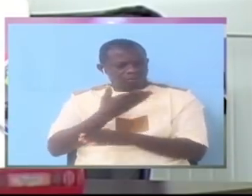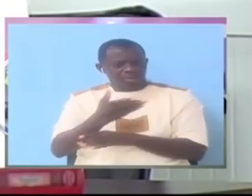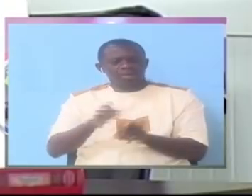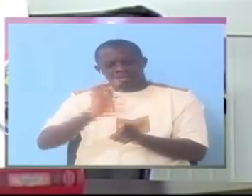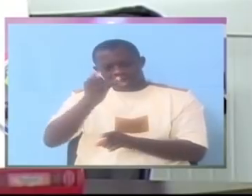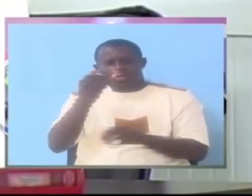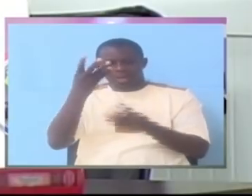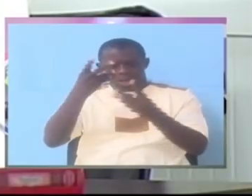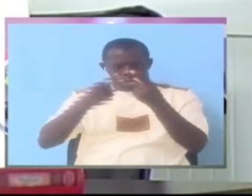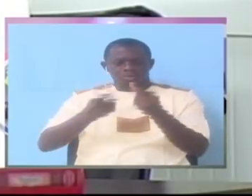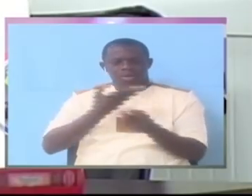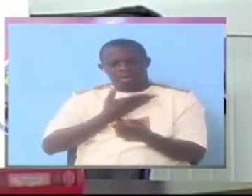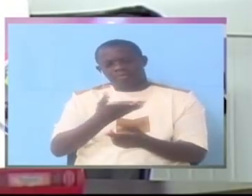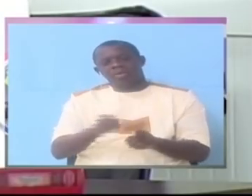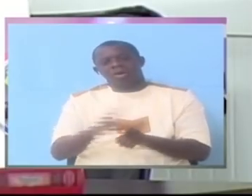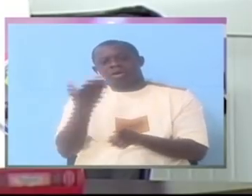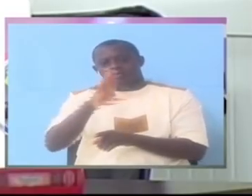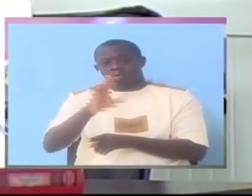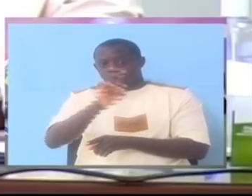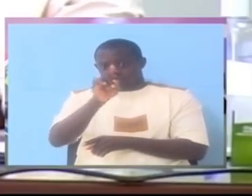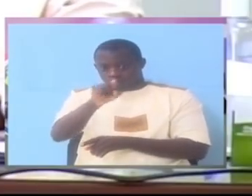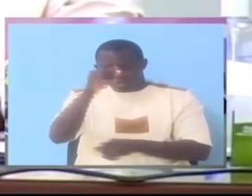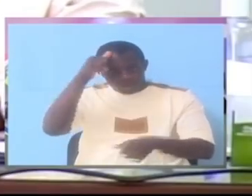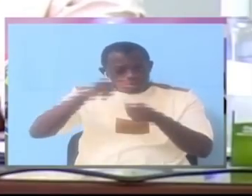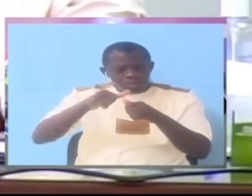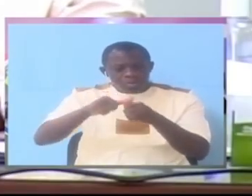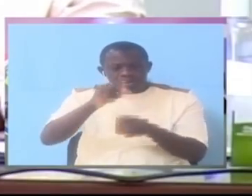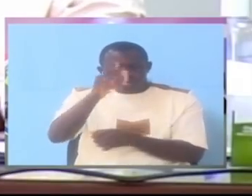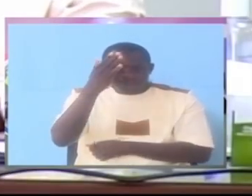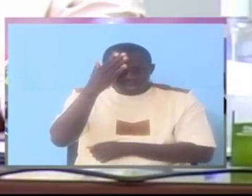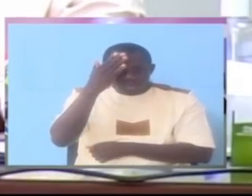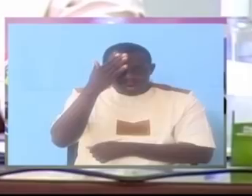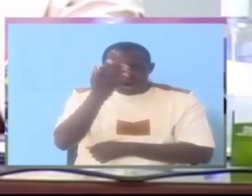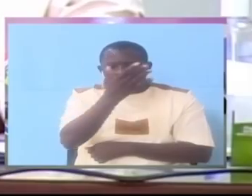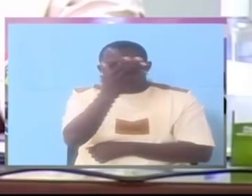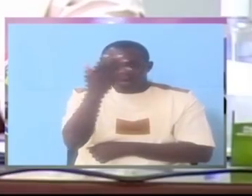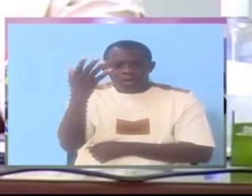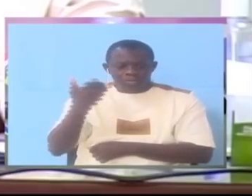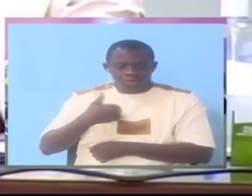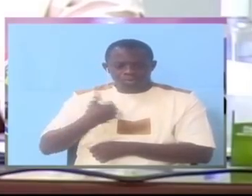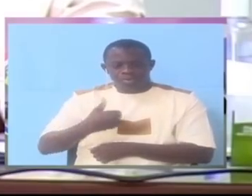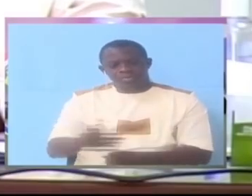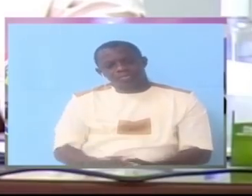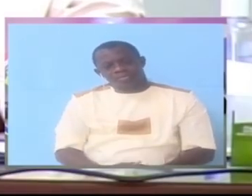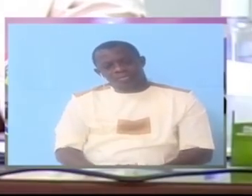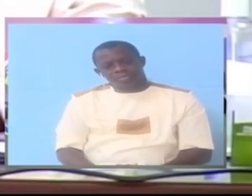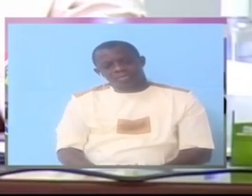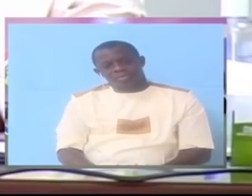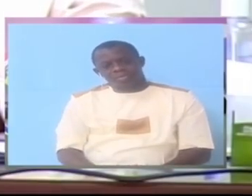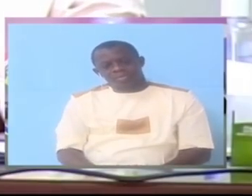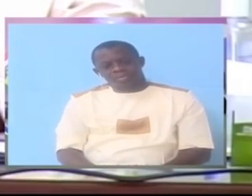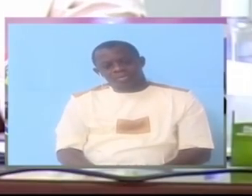and forced into a bus and drove to the Kairaba police station, where the arrested group were registered locally, and then he said